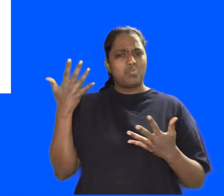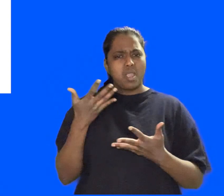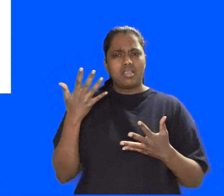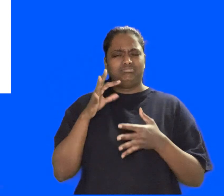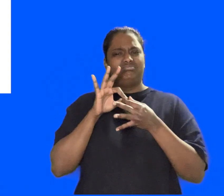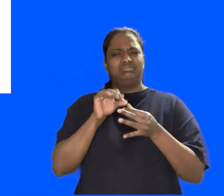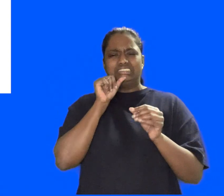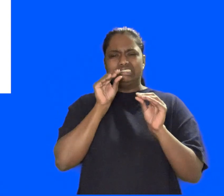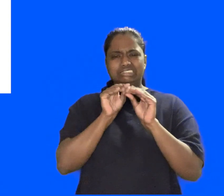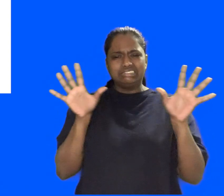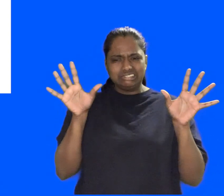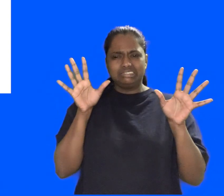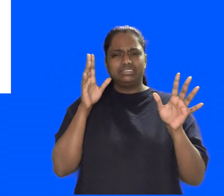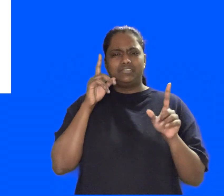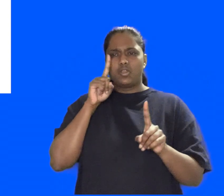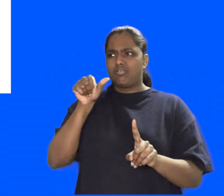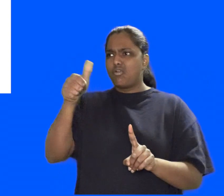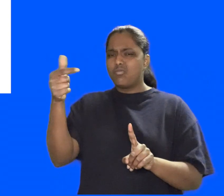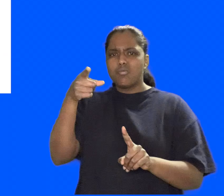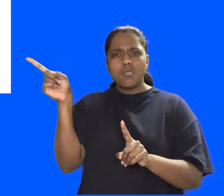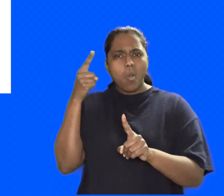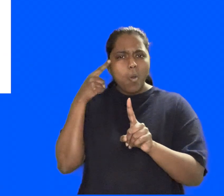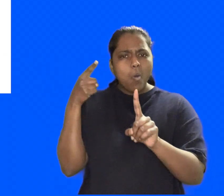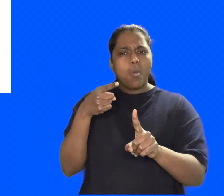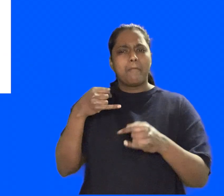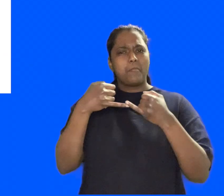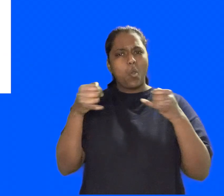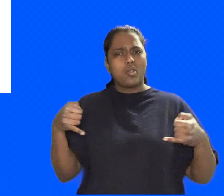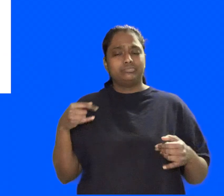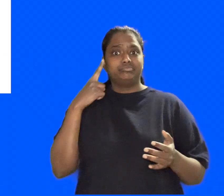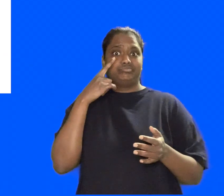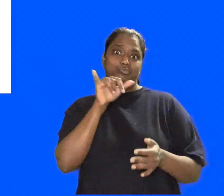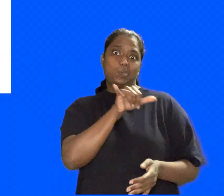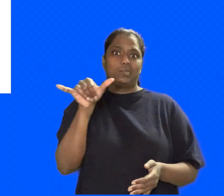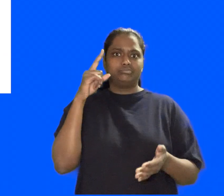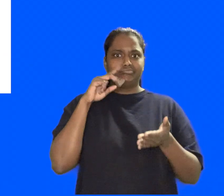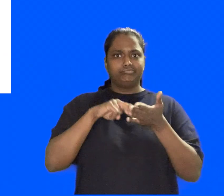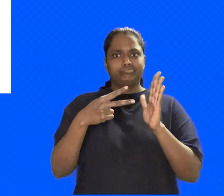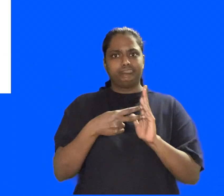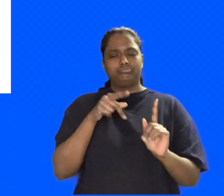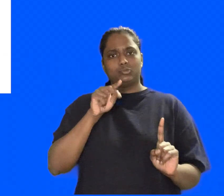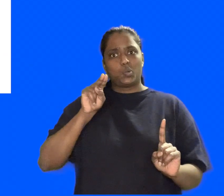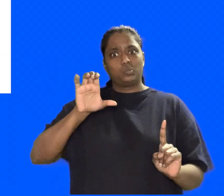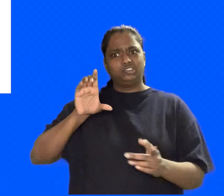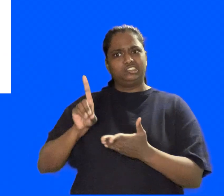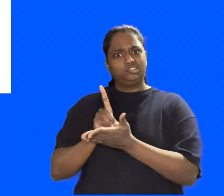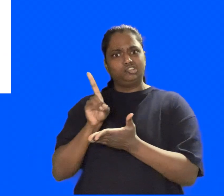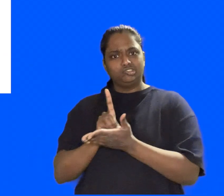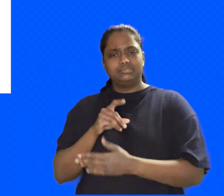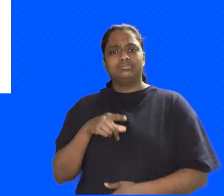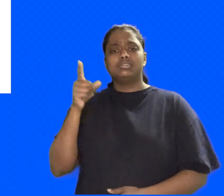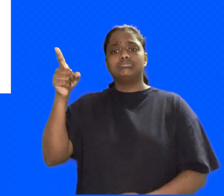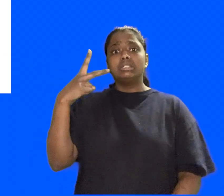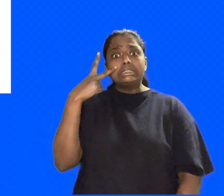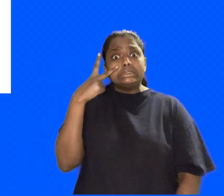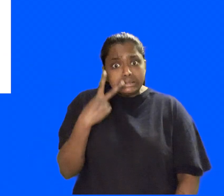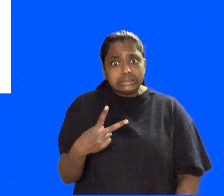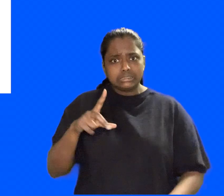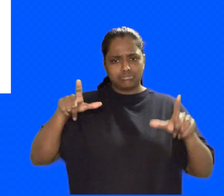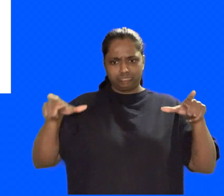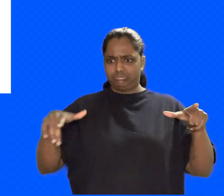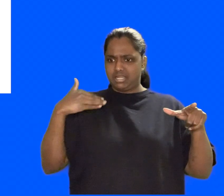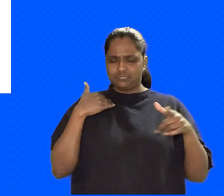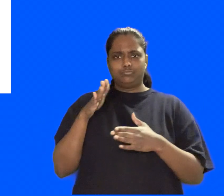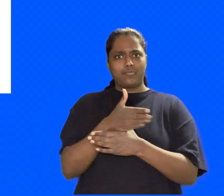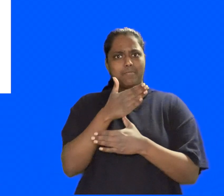So in Share, the pain points Ali previously experienced were related to a lack of clarity on others' goals and boundaries, as well as the